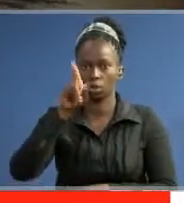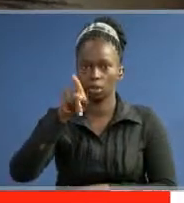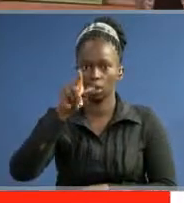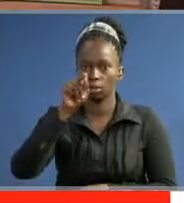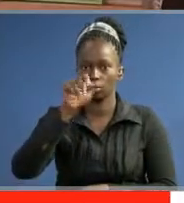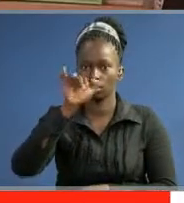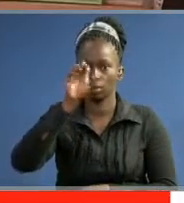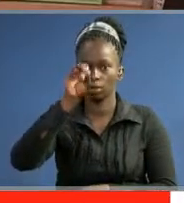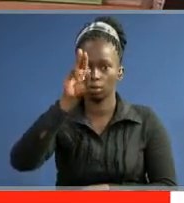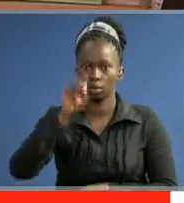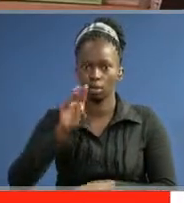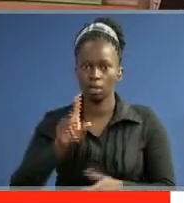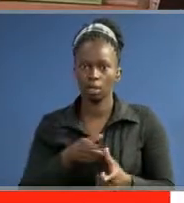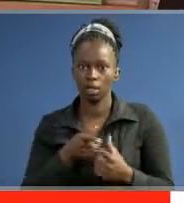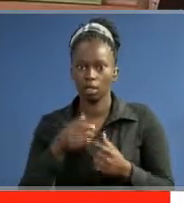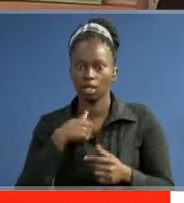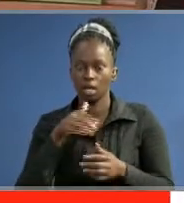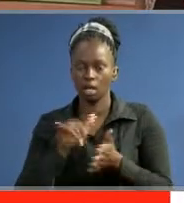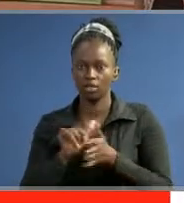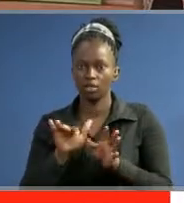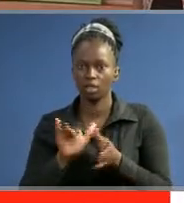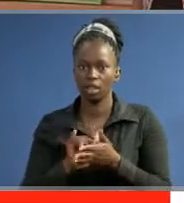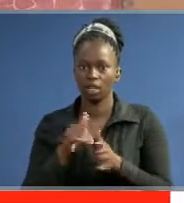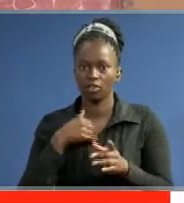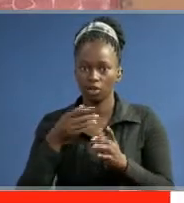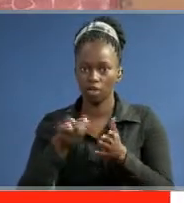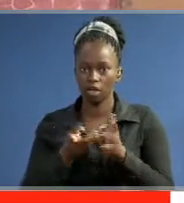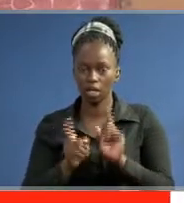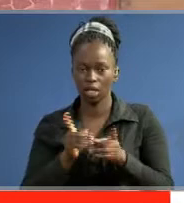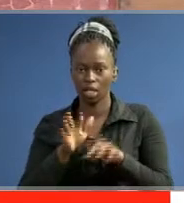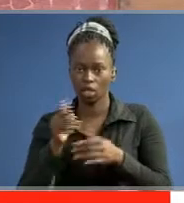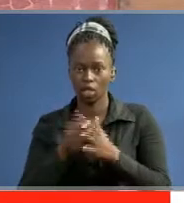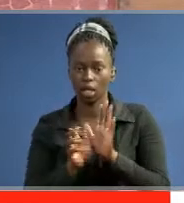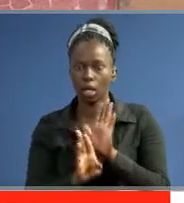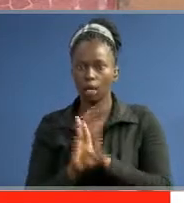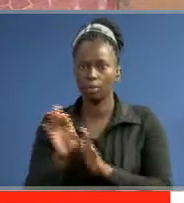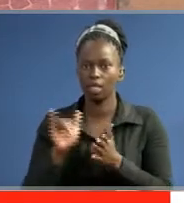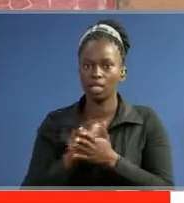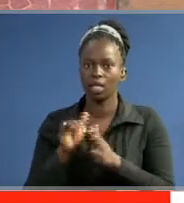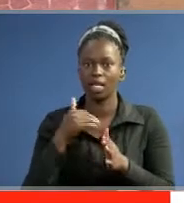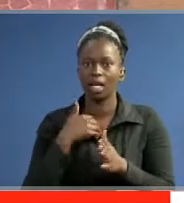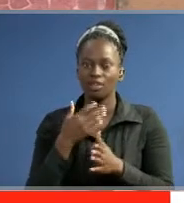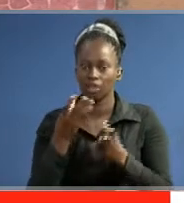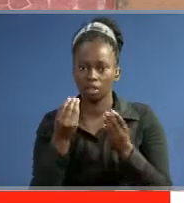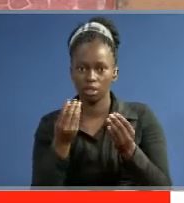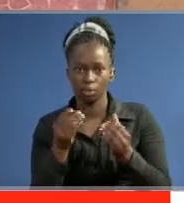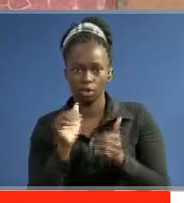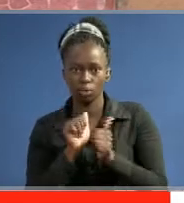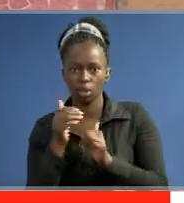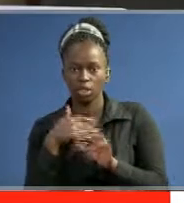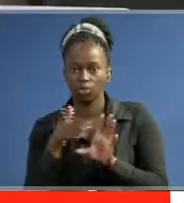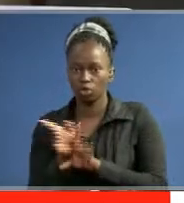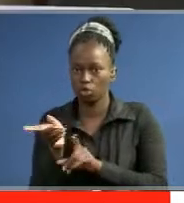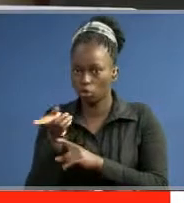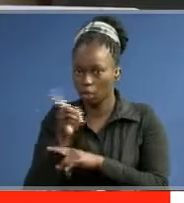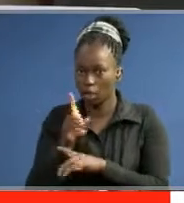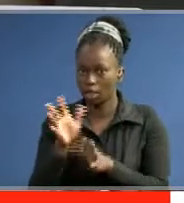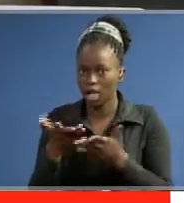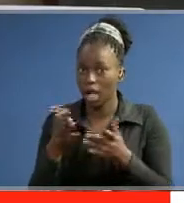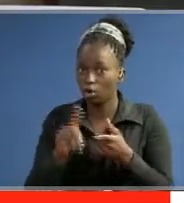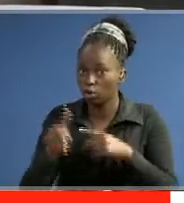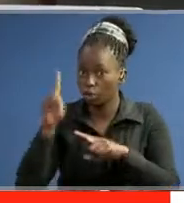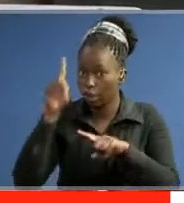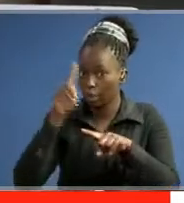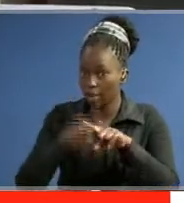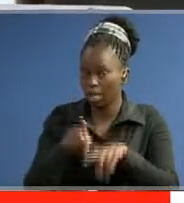Here we meet up with Christopher Nzoka, the manager at Kamuingi Butchery in Ruiru Town, who narrates to us how to determine